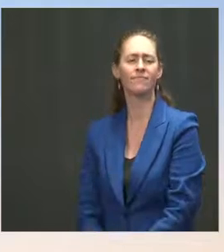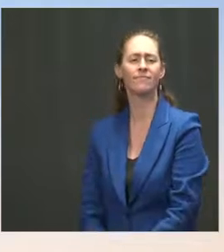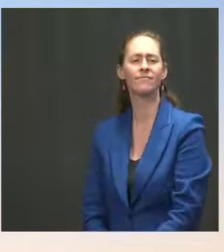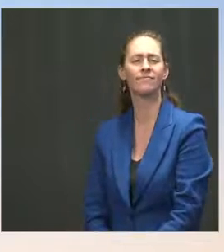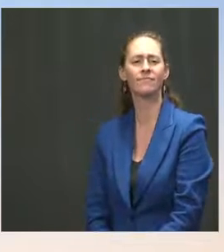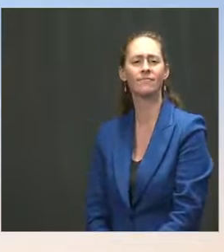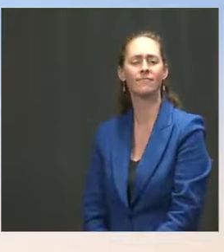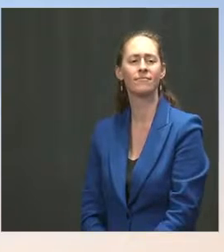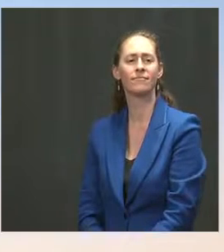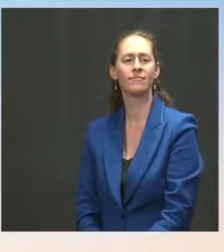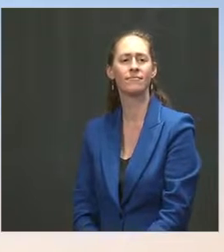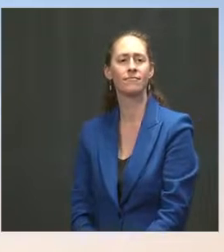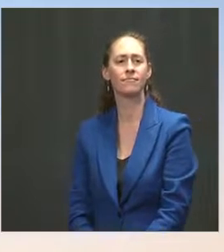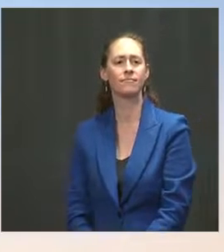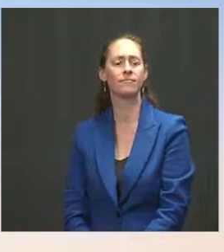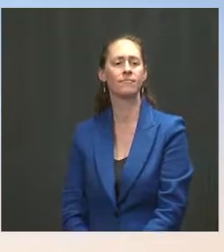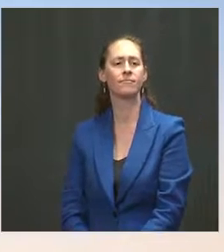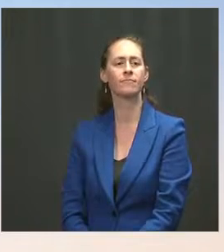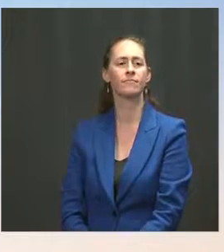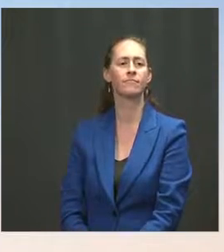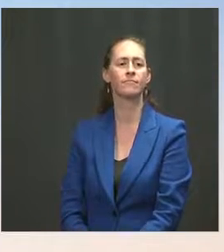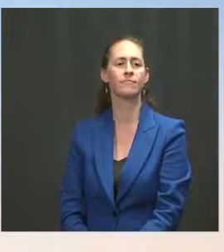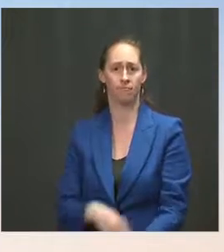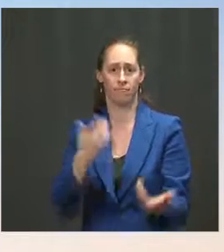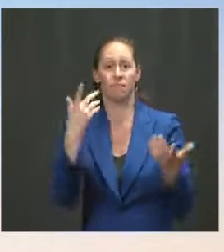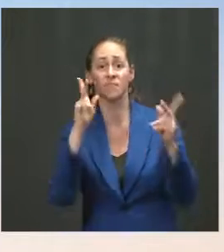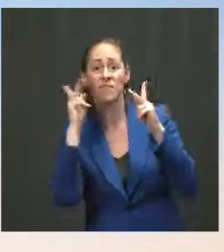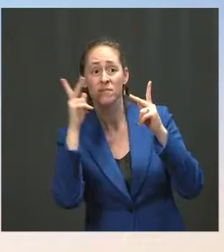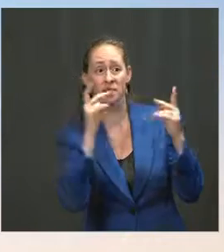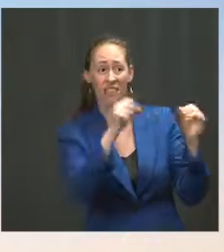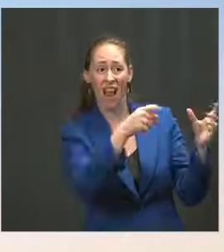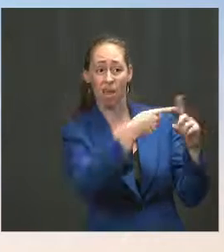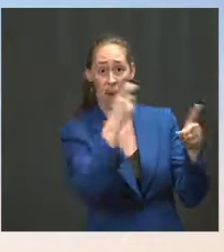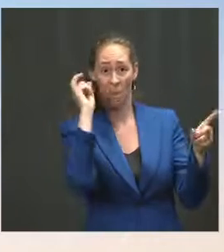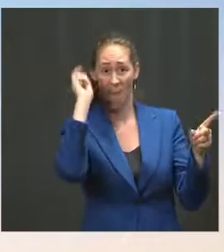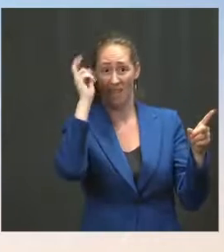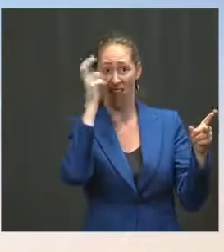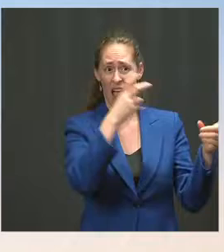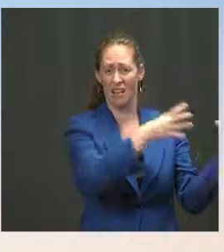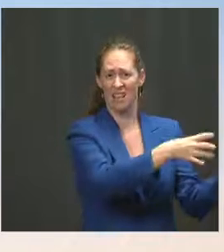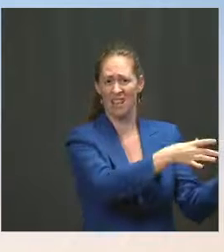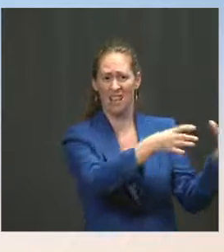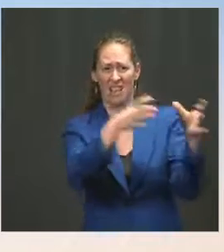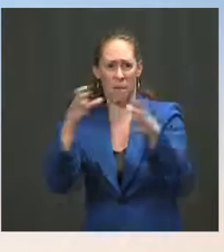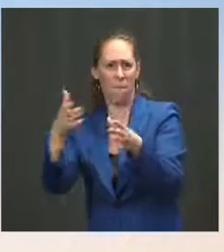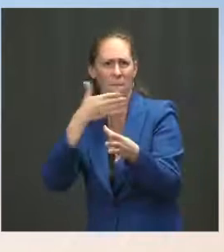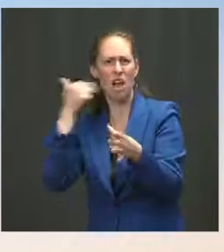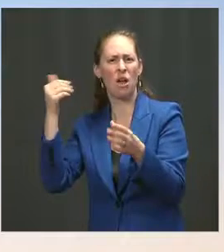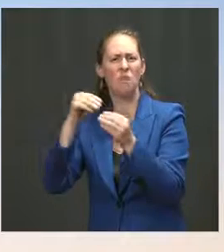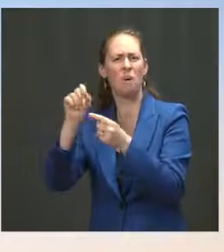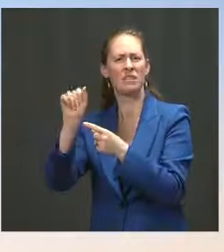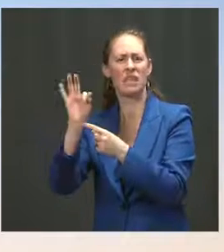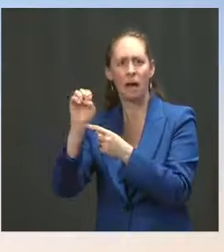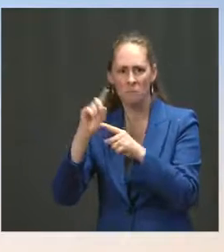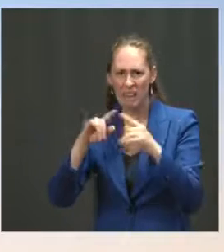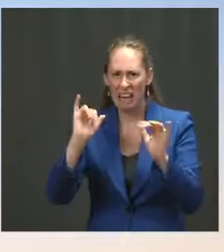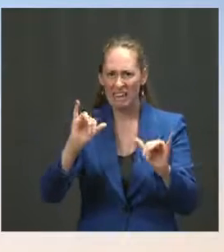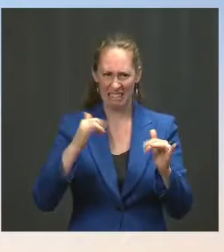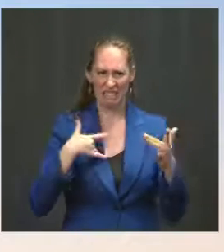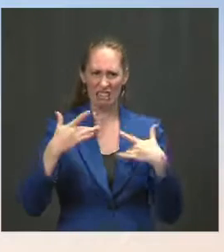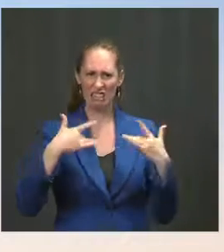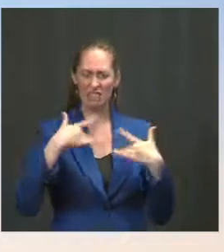of the U.S. troop withdrawal at the end of August. Given the speed of the Taliban offensive, is that still the timeline?